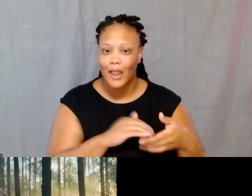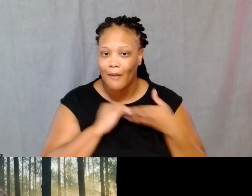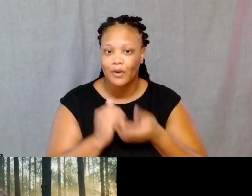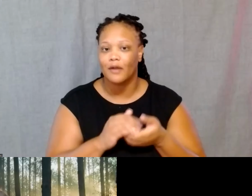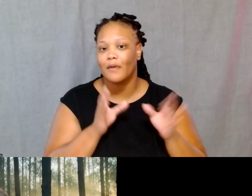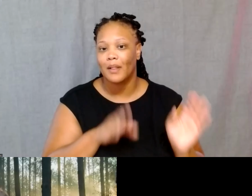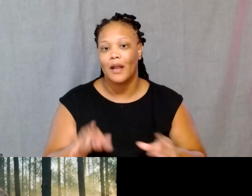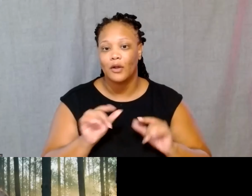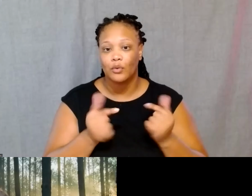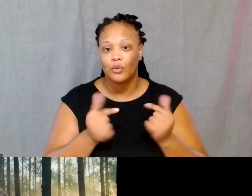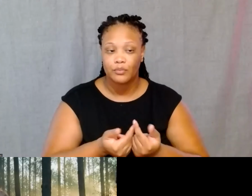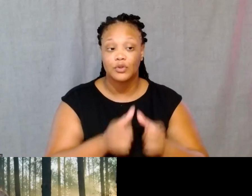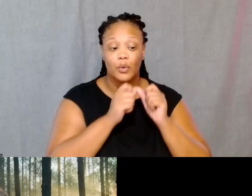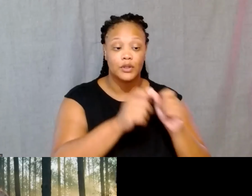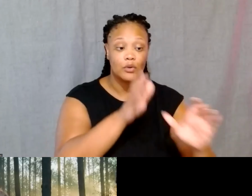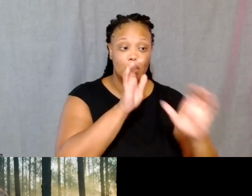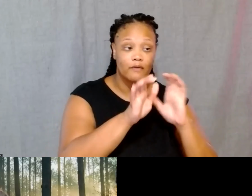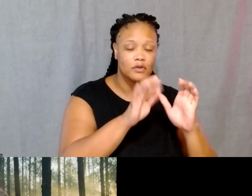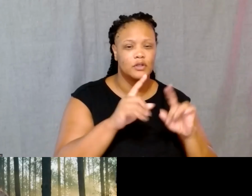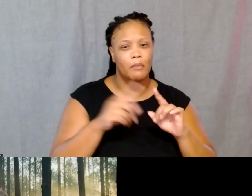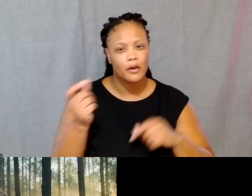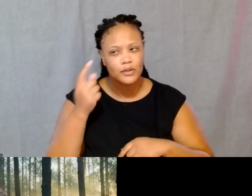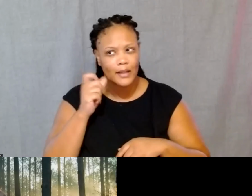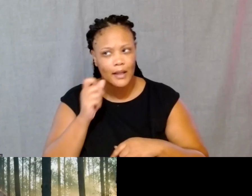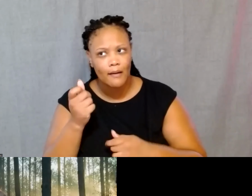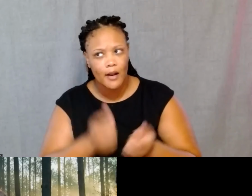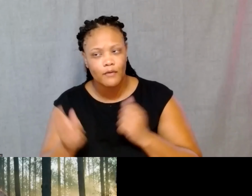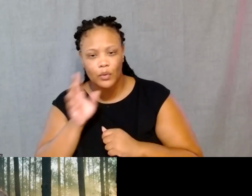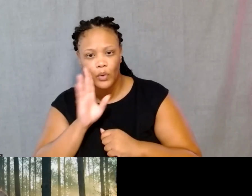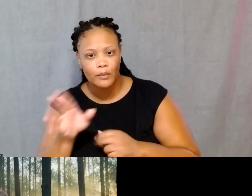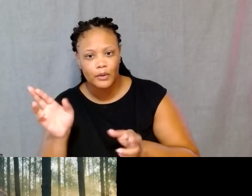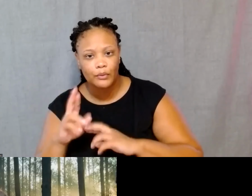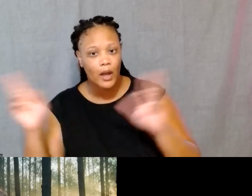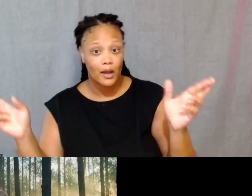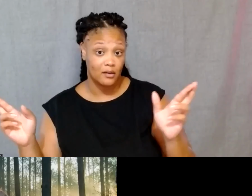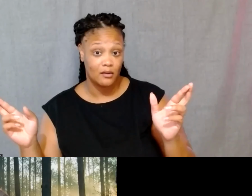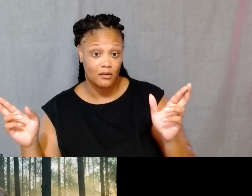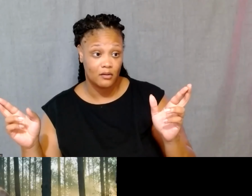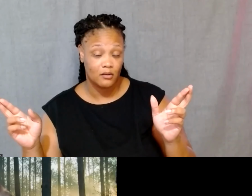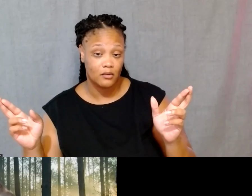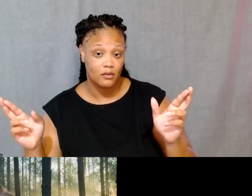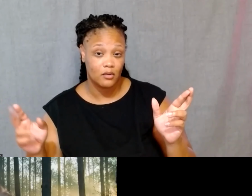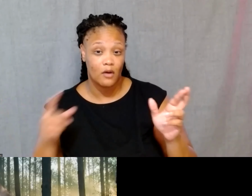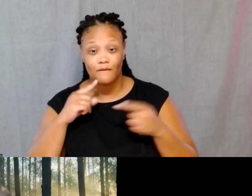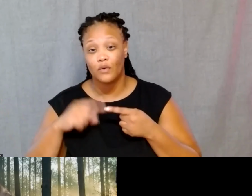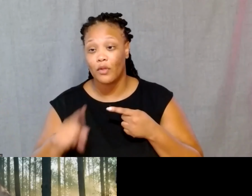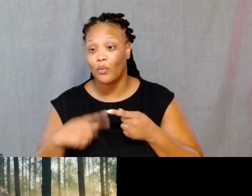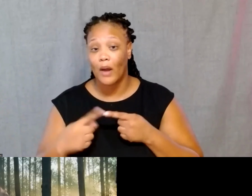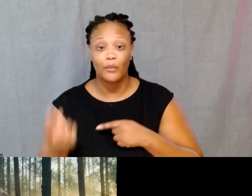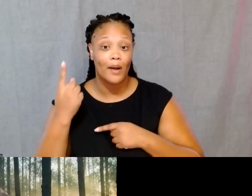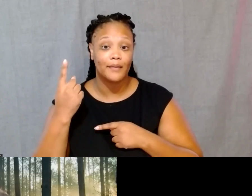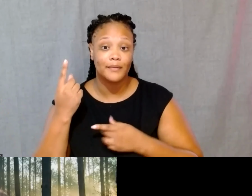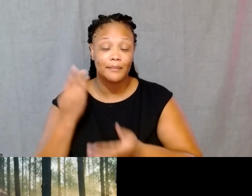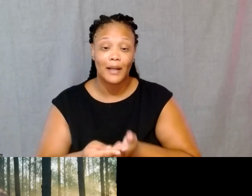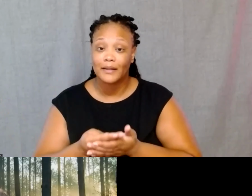but recognizing too, not everybody is going to be ready to, be prepared for the round